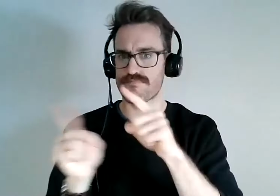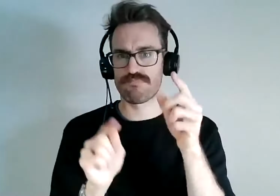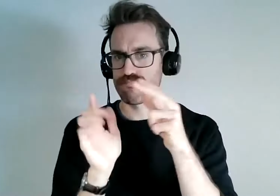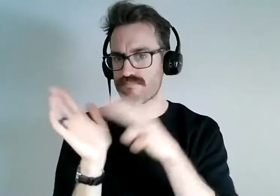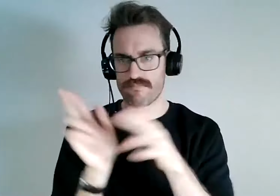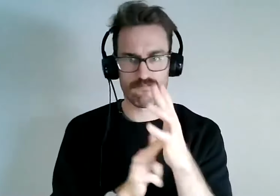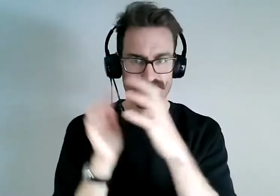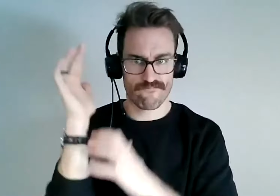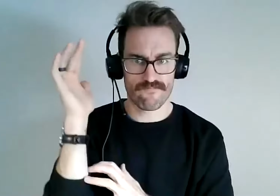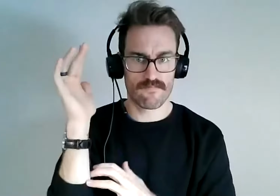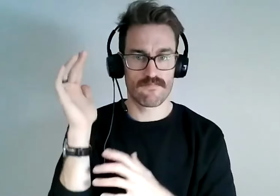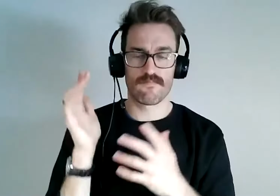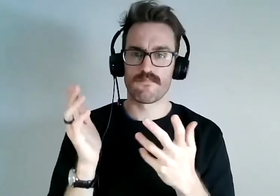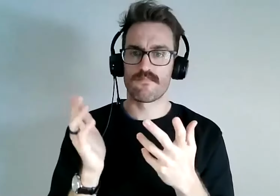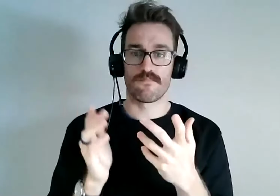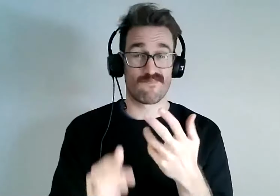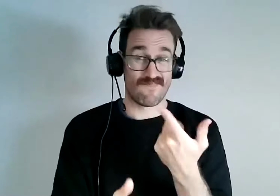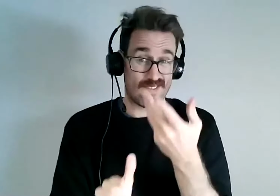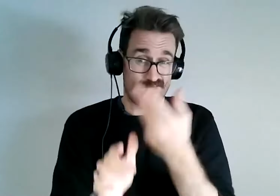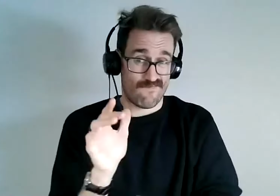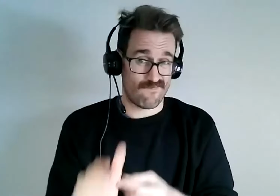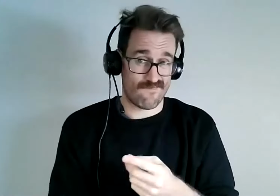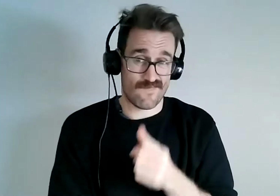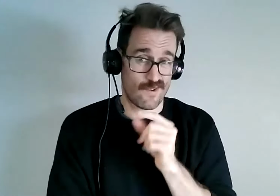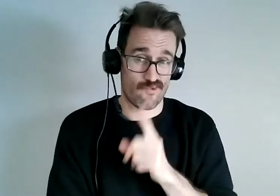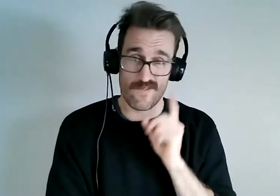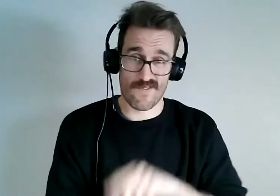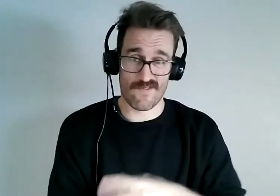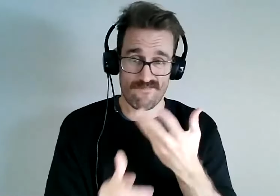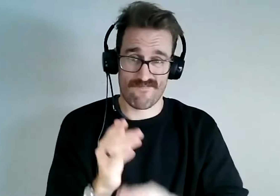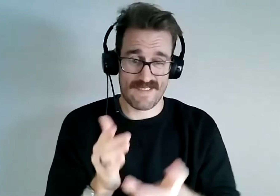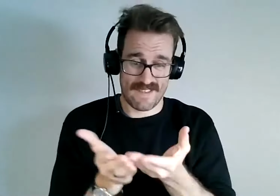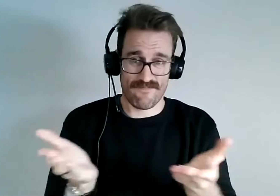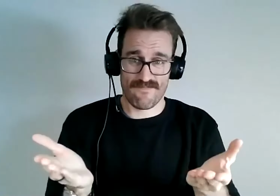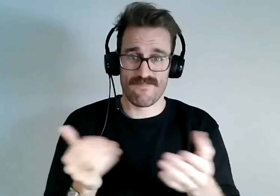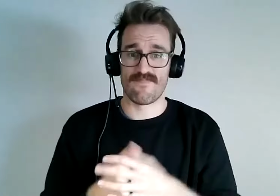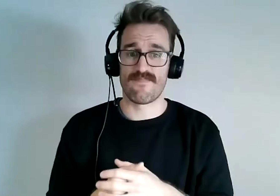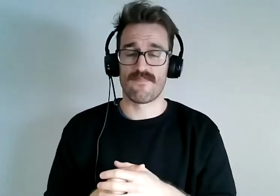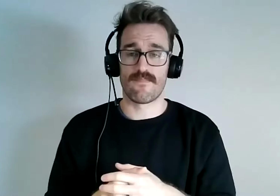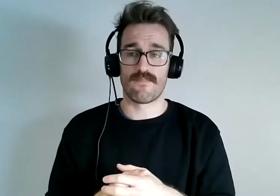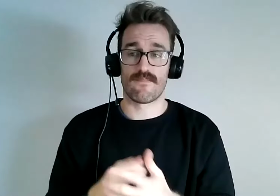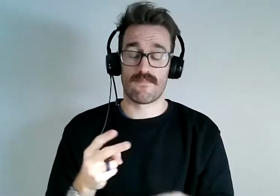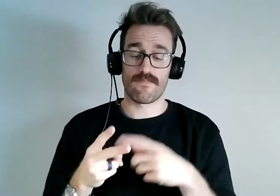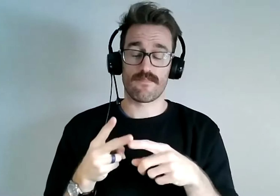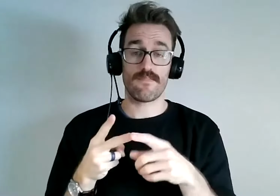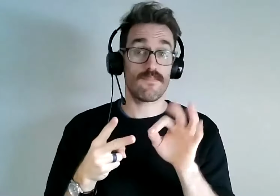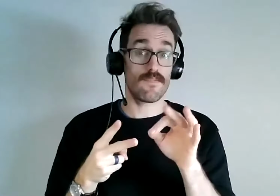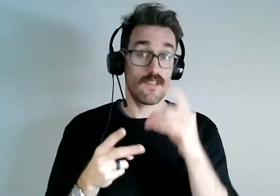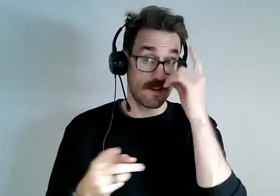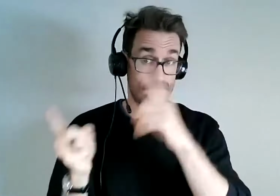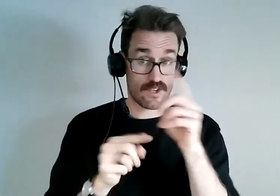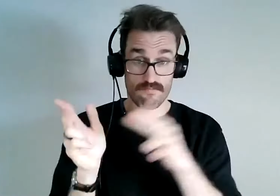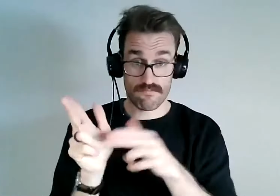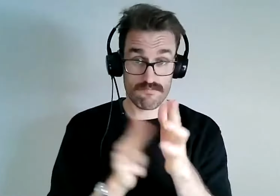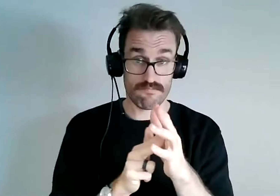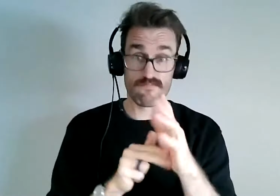totally false because there's huge gaps. And the other thing is, when you have a convention and you sign the convention